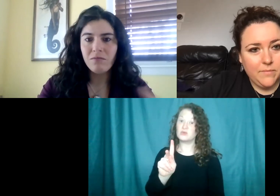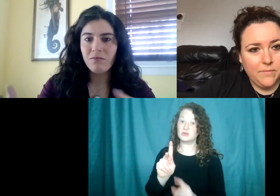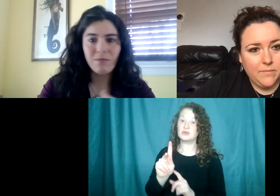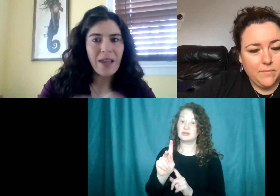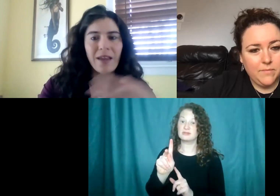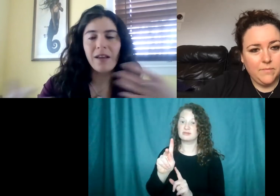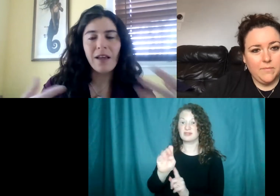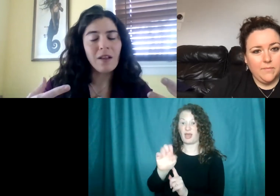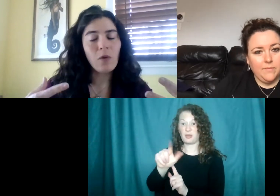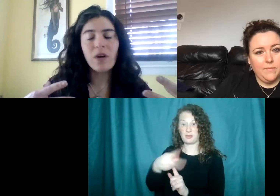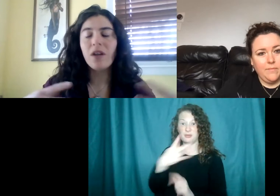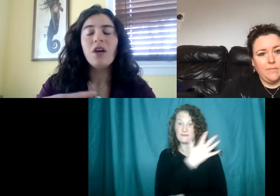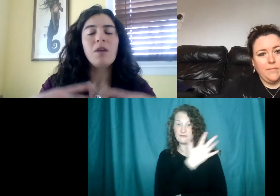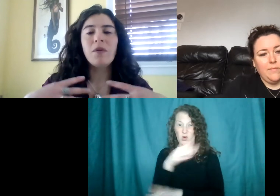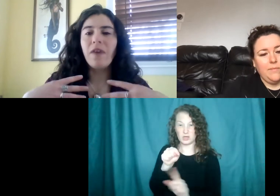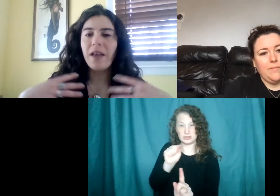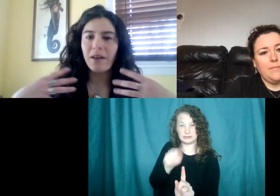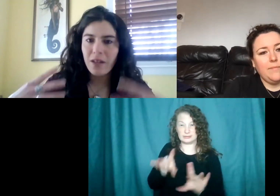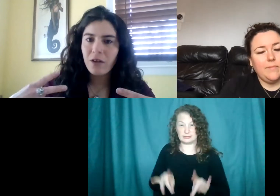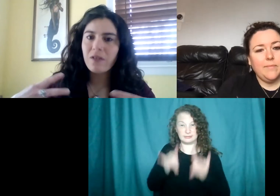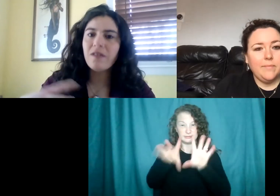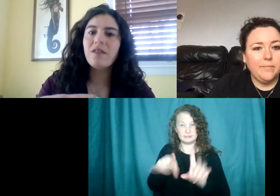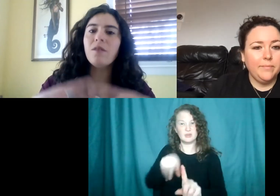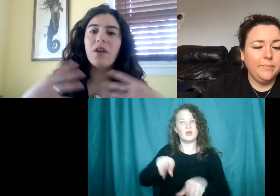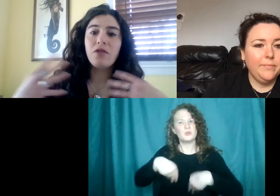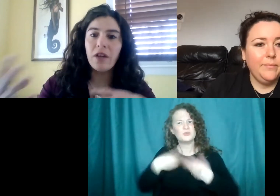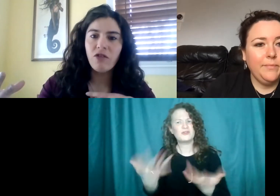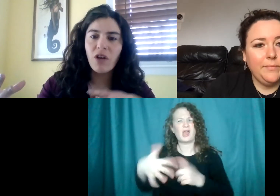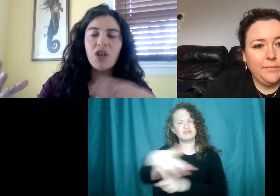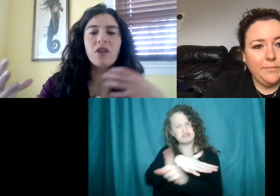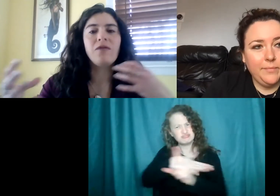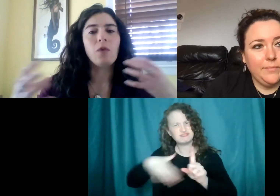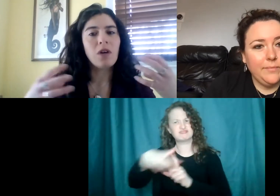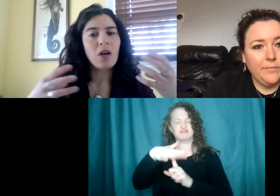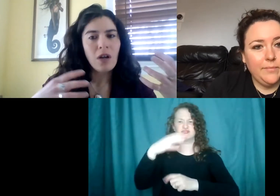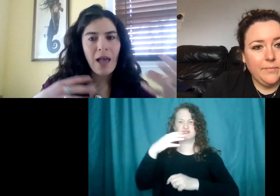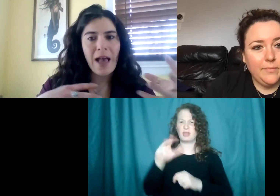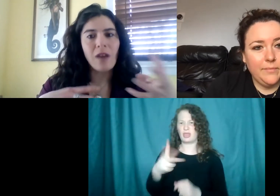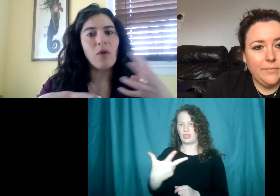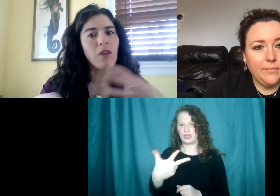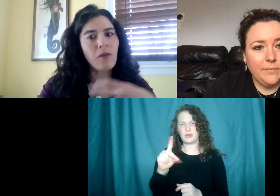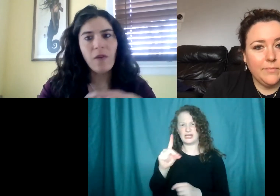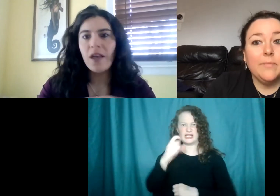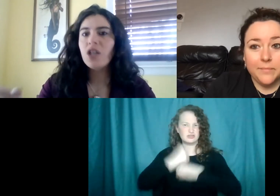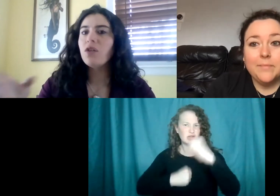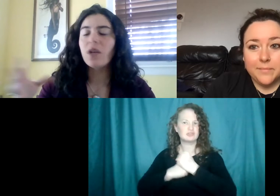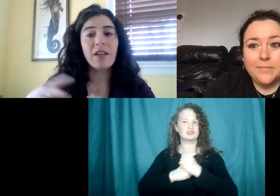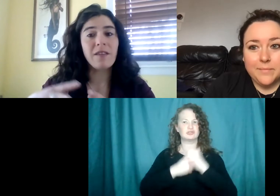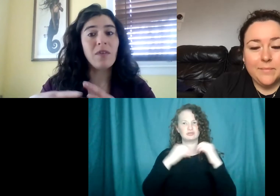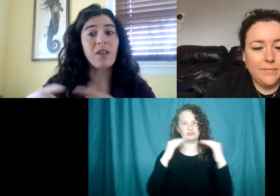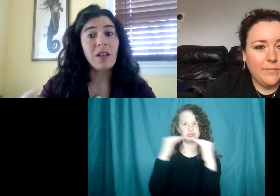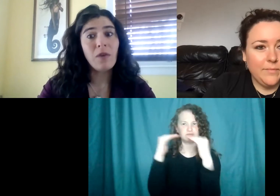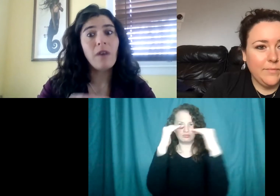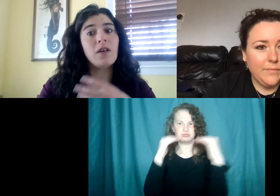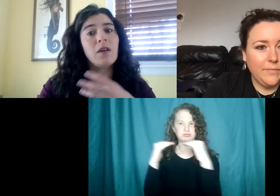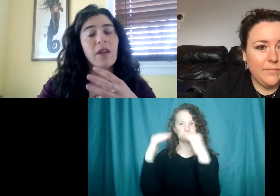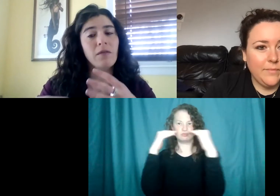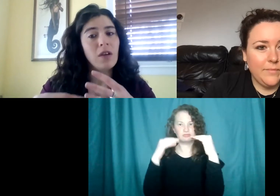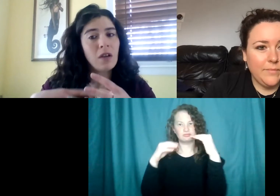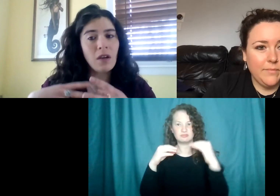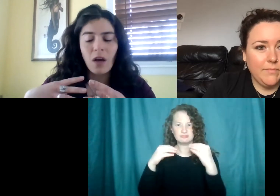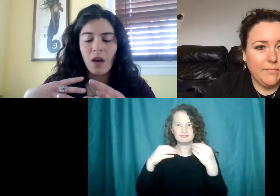to Maine and California, provide an ecosystem and a 3D structure for animals, fish, organisms to live off